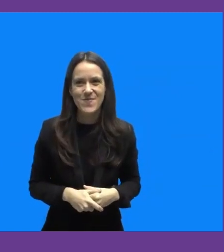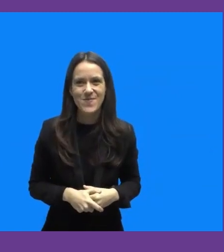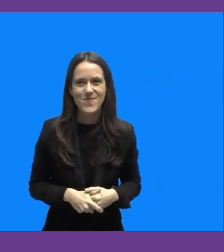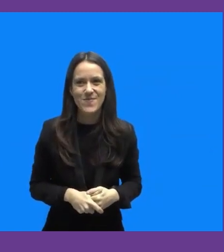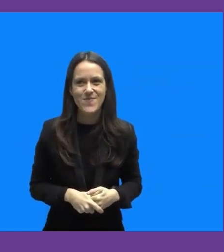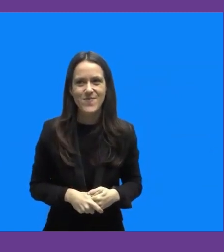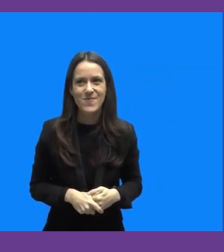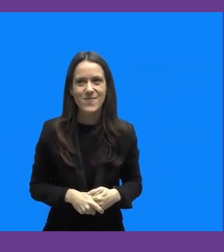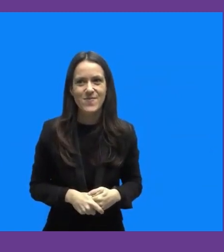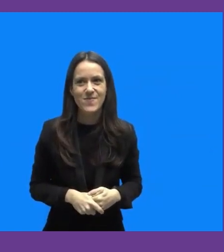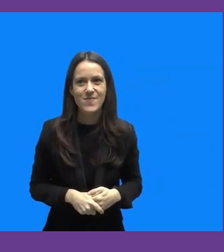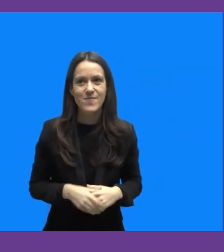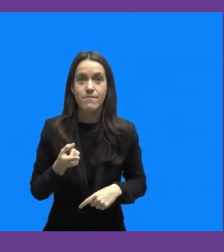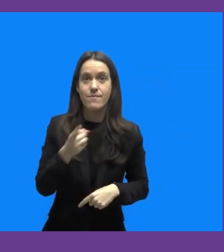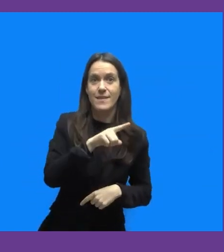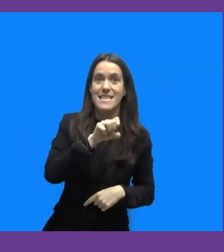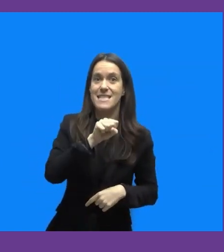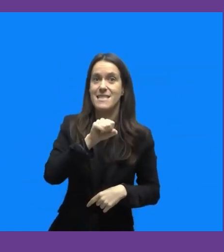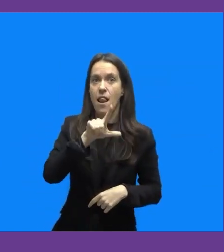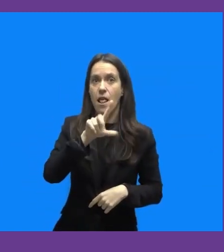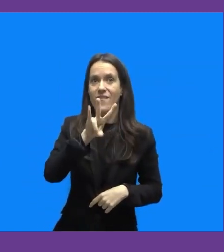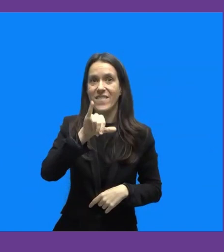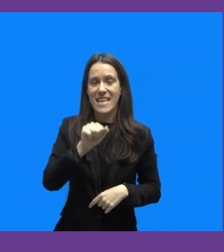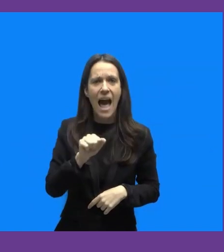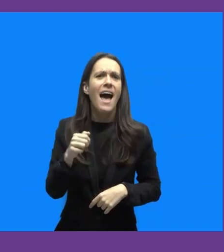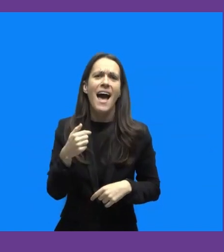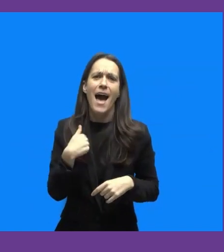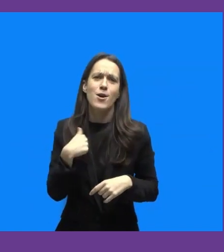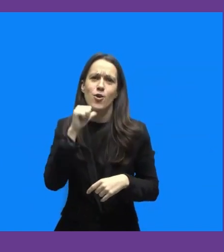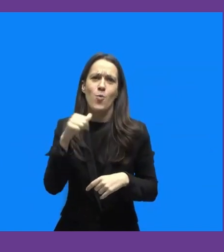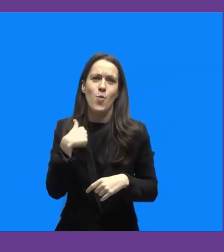to say words coming from you, but